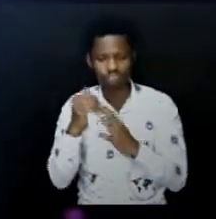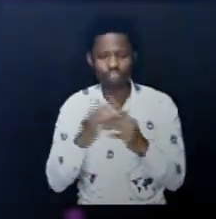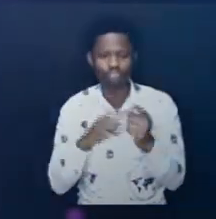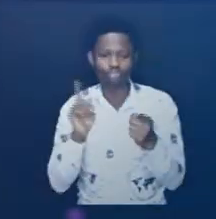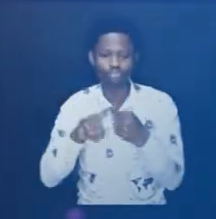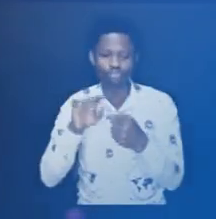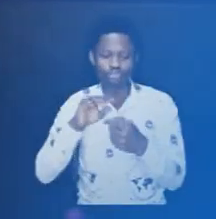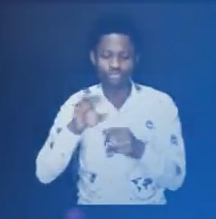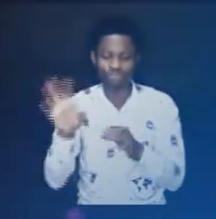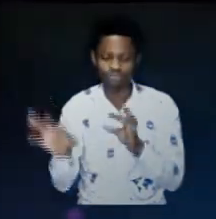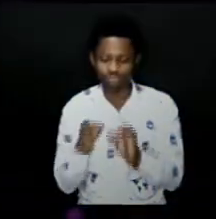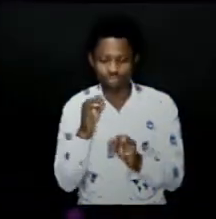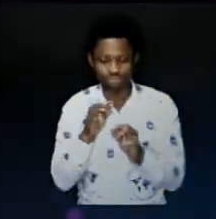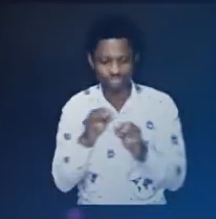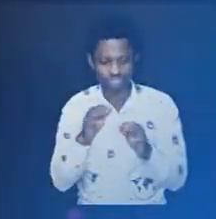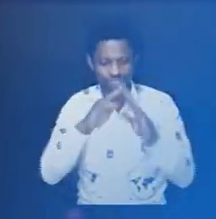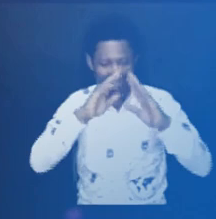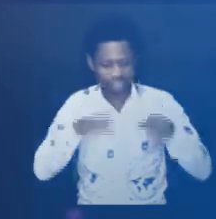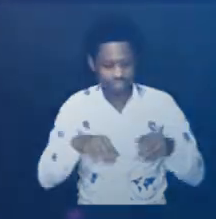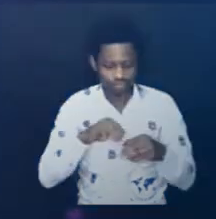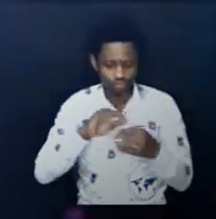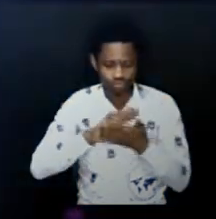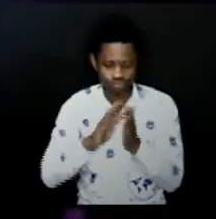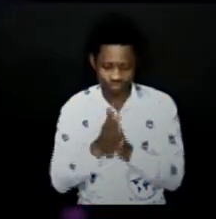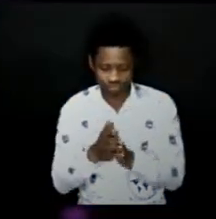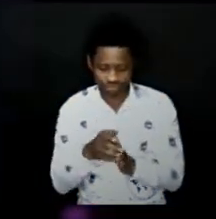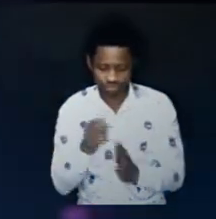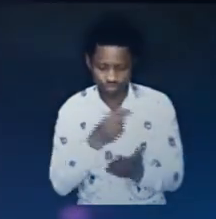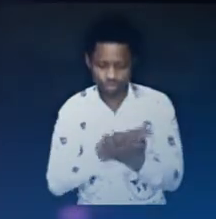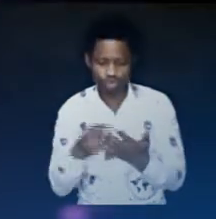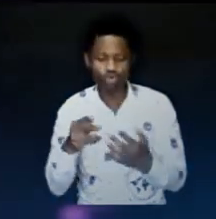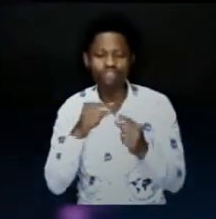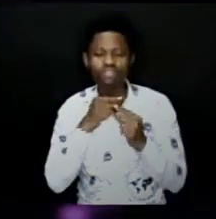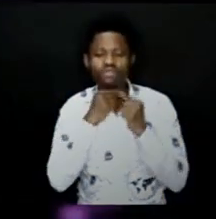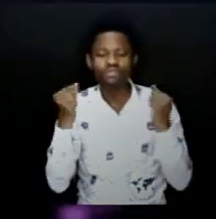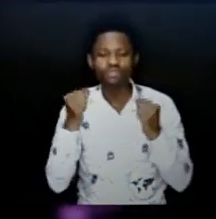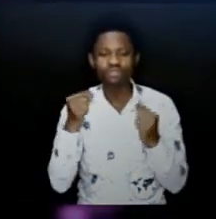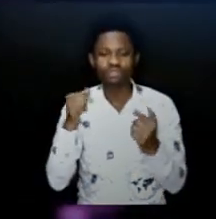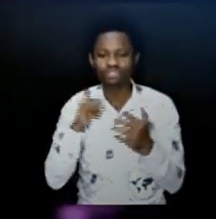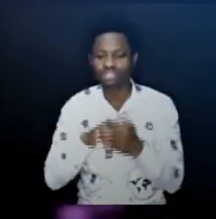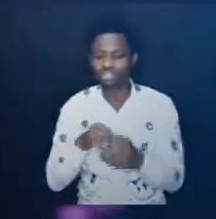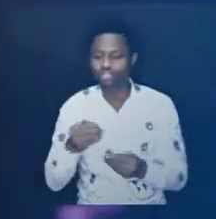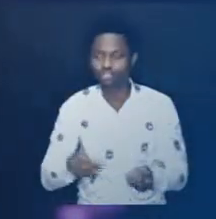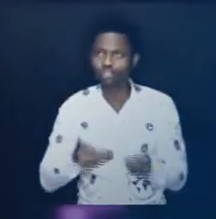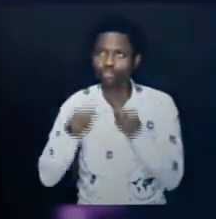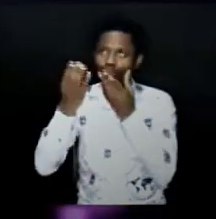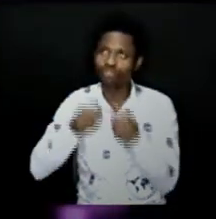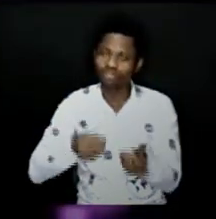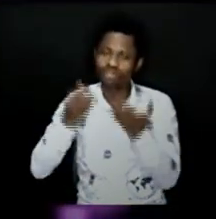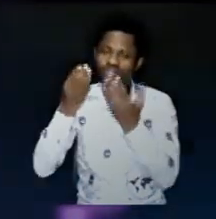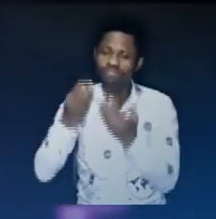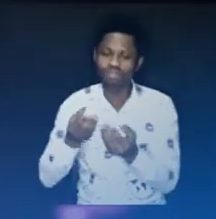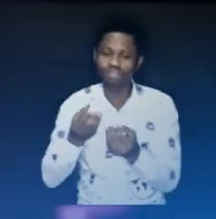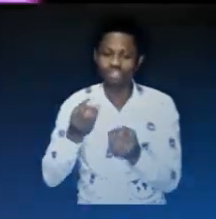priesthood, offering spiritual sacrifices acceptable to God through Jesus